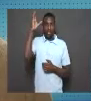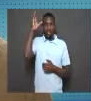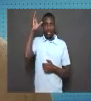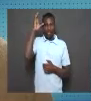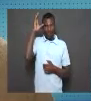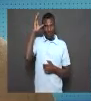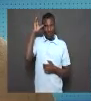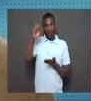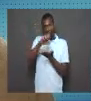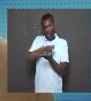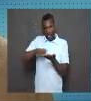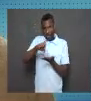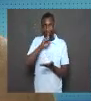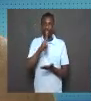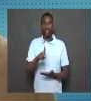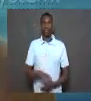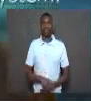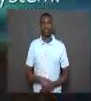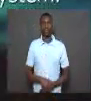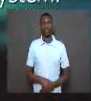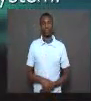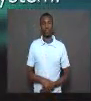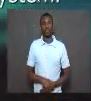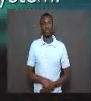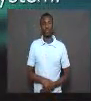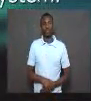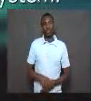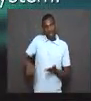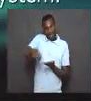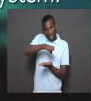the concept of entropy.